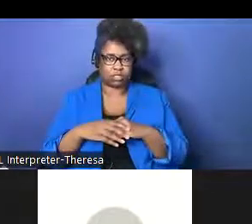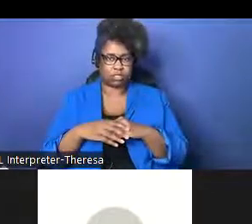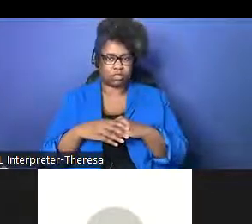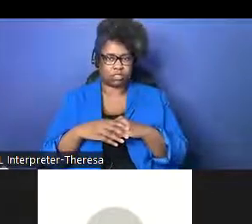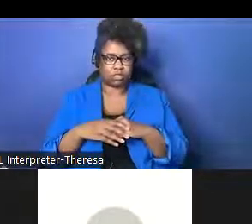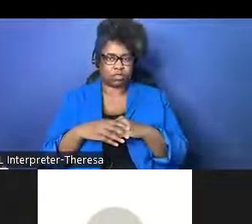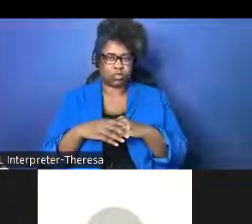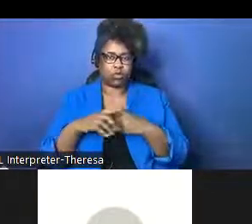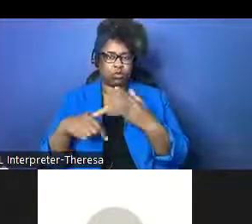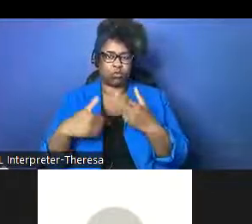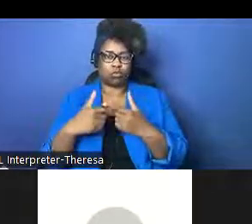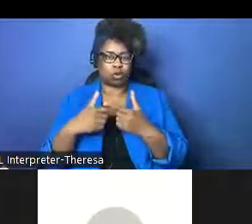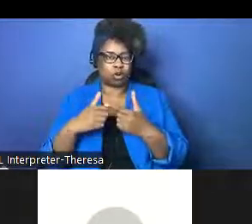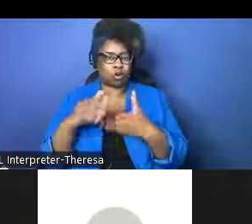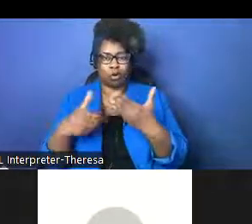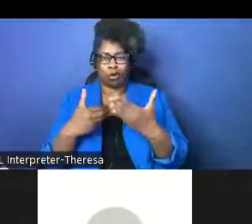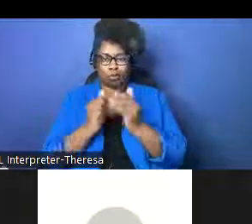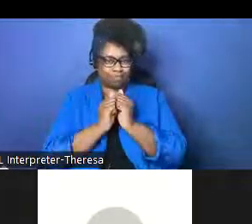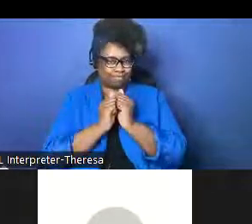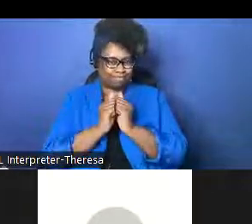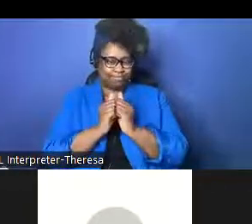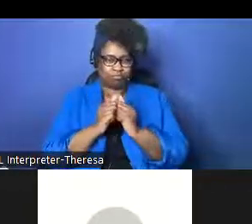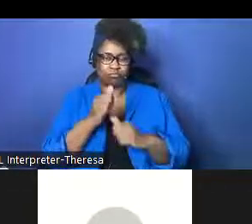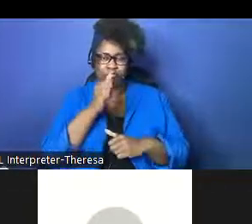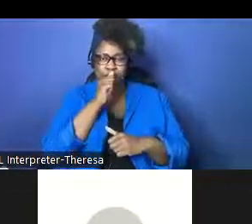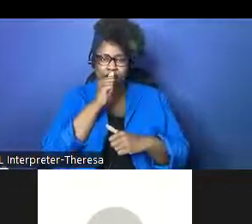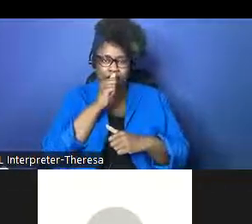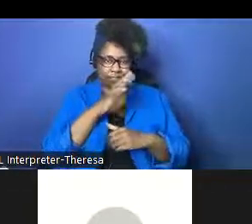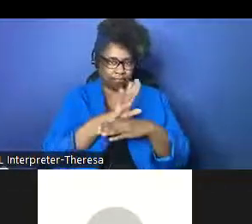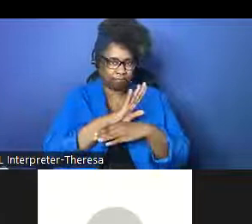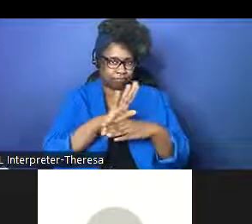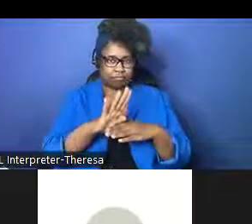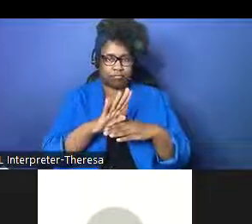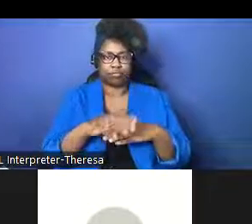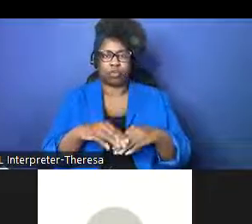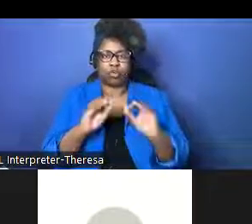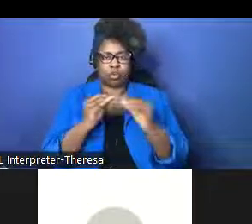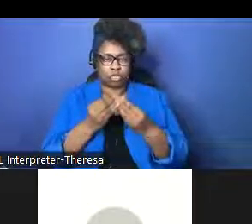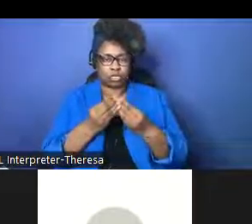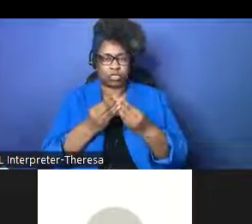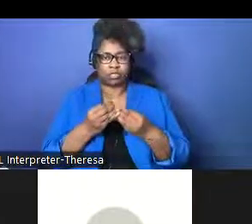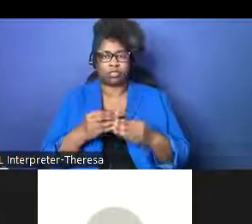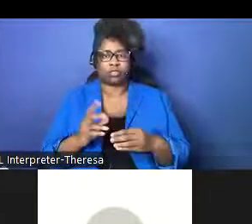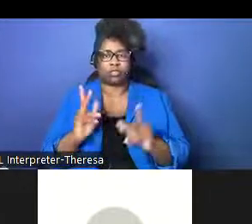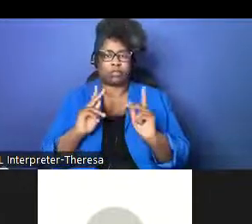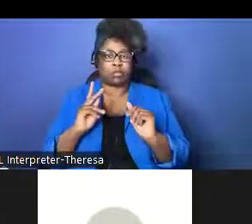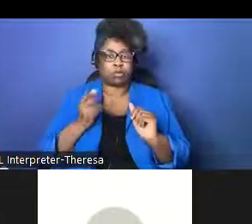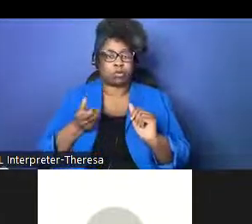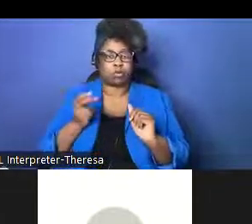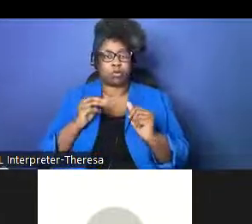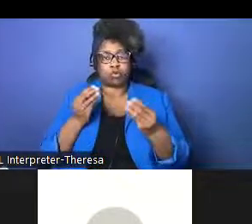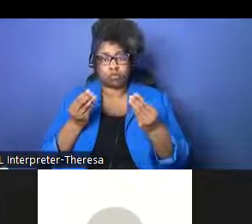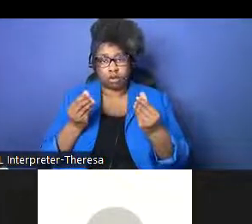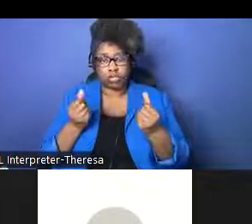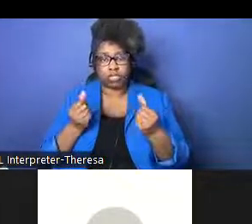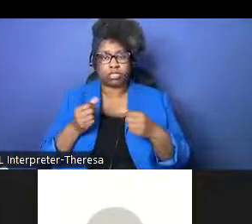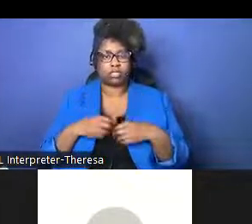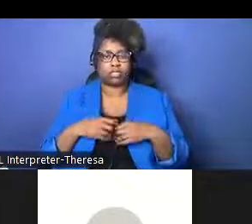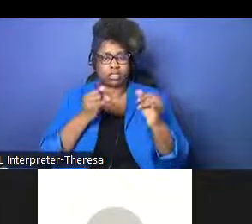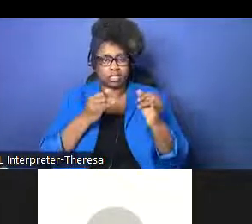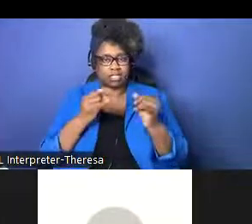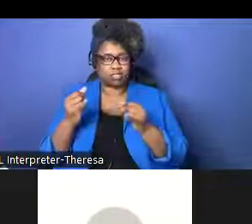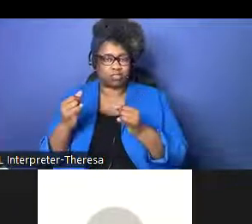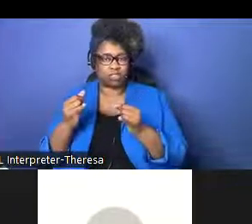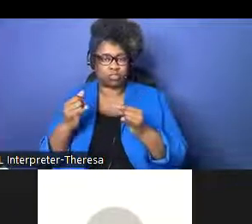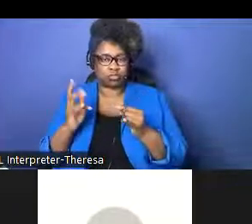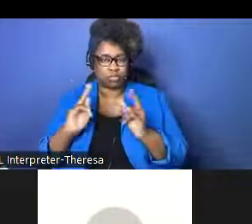boat: private entities, businesses, organizations, property owners, individual residents. So we see